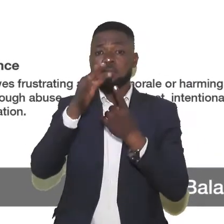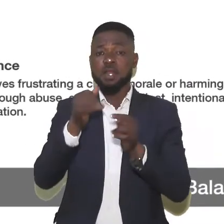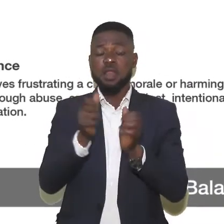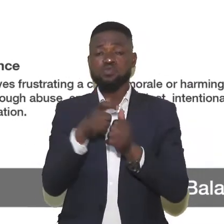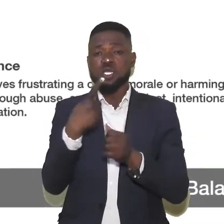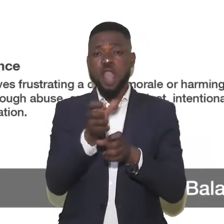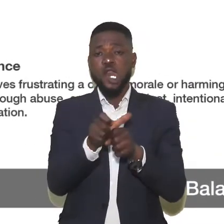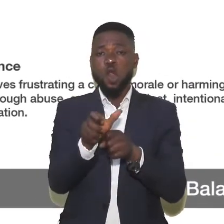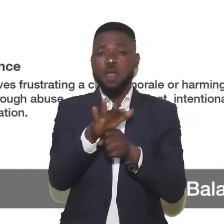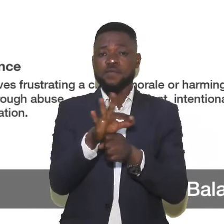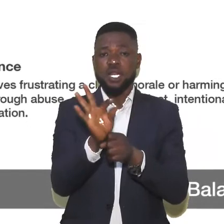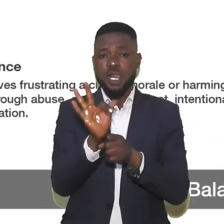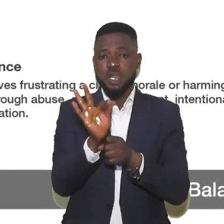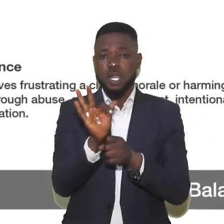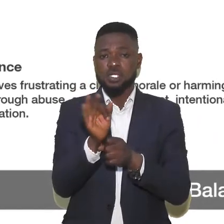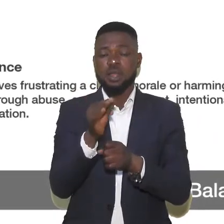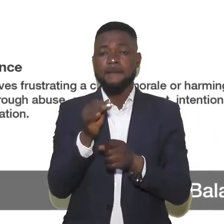especially with the COVID-19